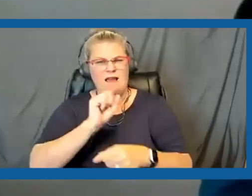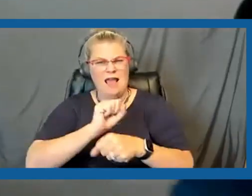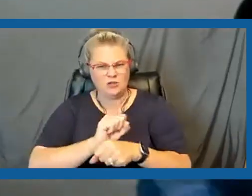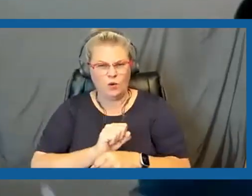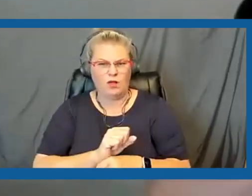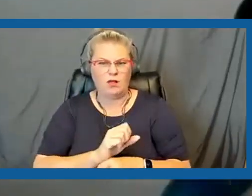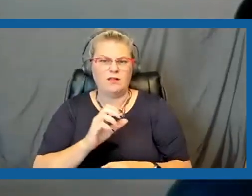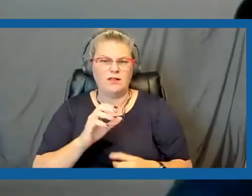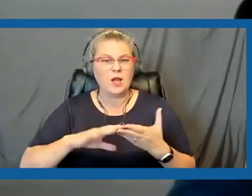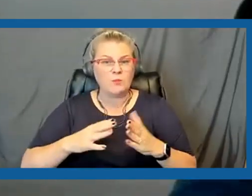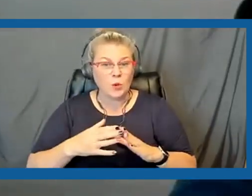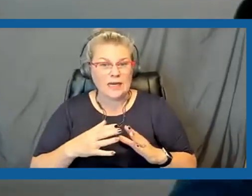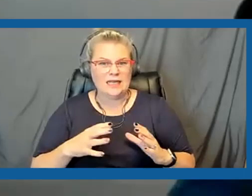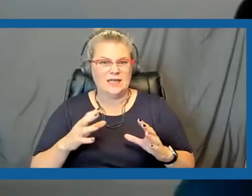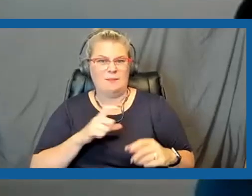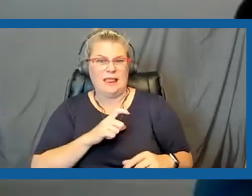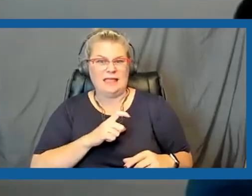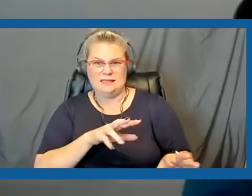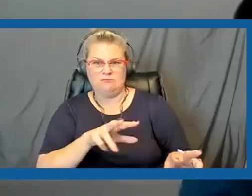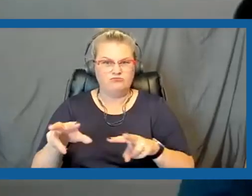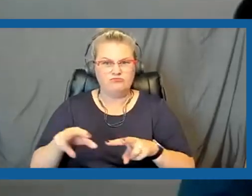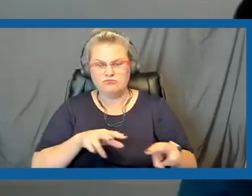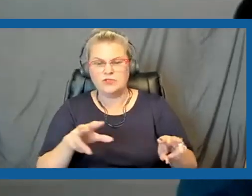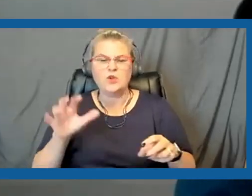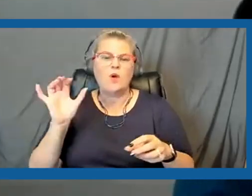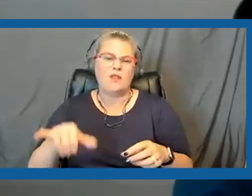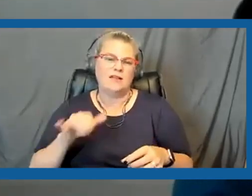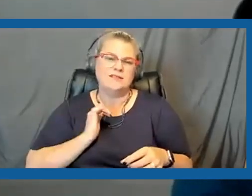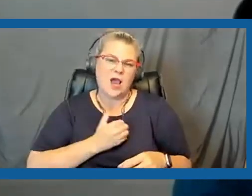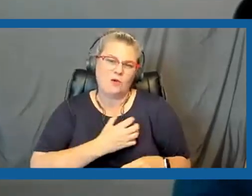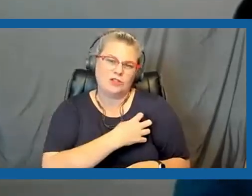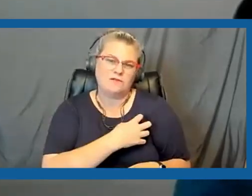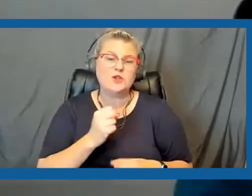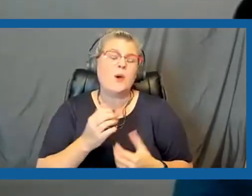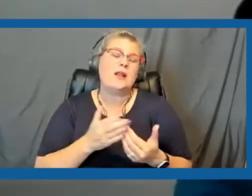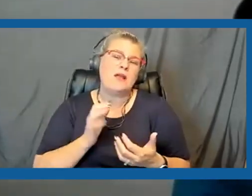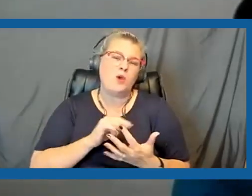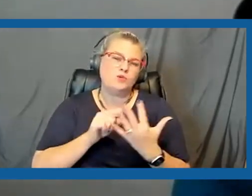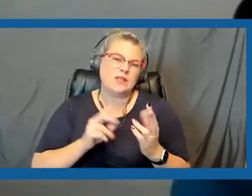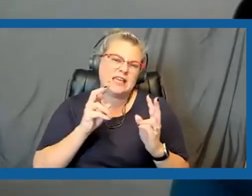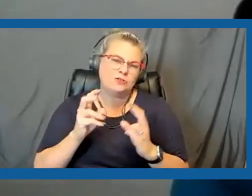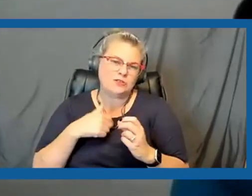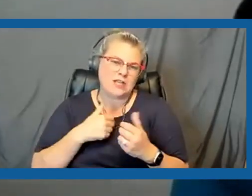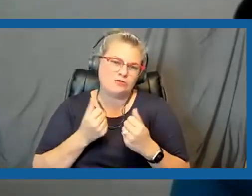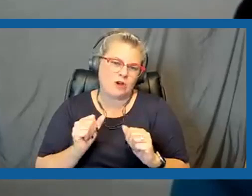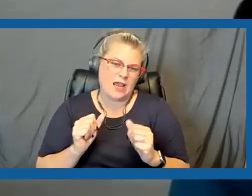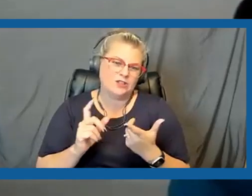policing. So that's all we have in law enforcement is our Inyo County Sheriff. So those were the issues that I was really trying